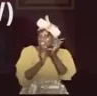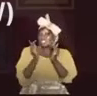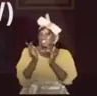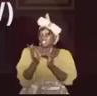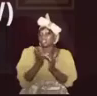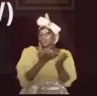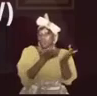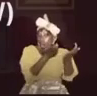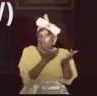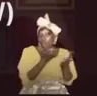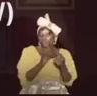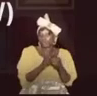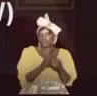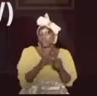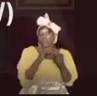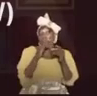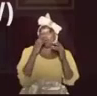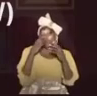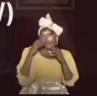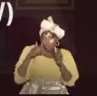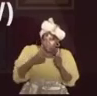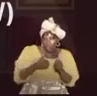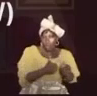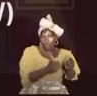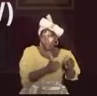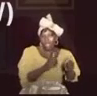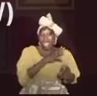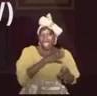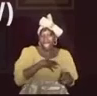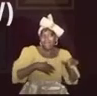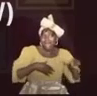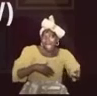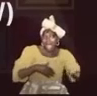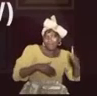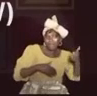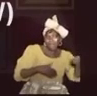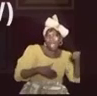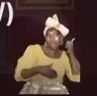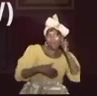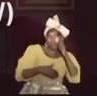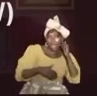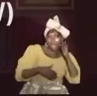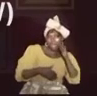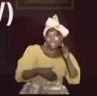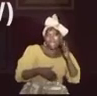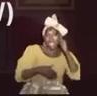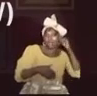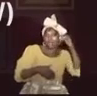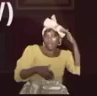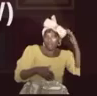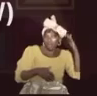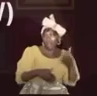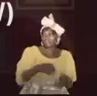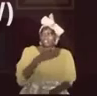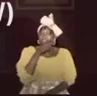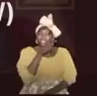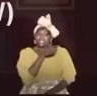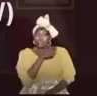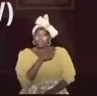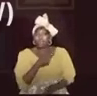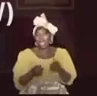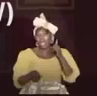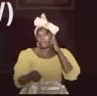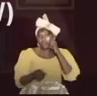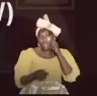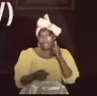request to get to his house. He stumbled across another woman with no name, named by her pain, named